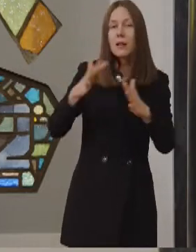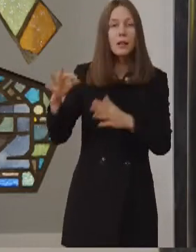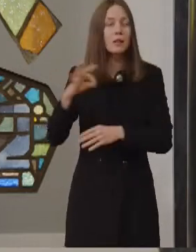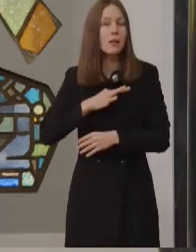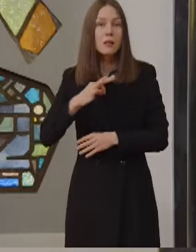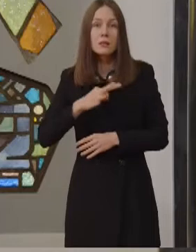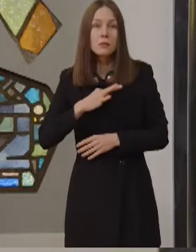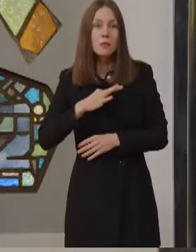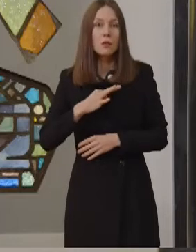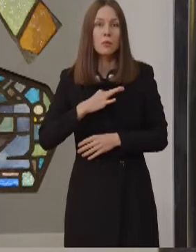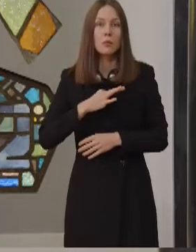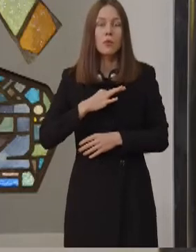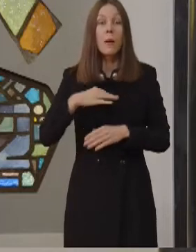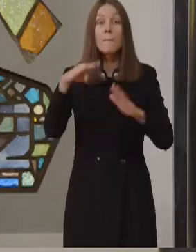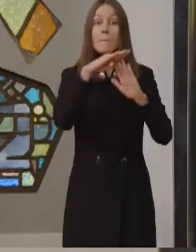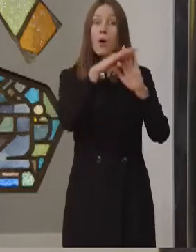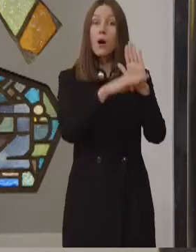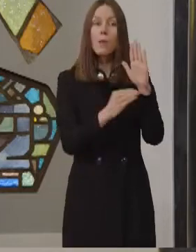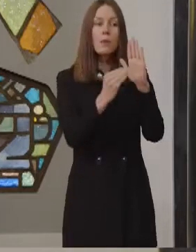of voting